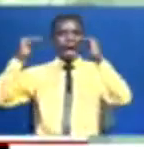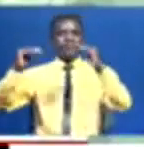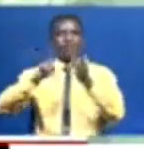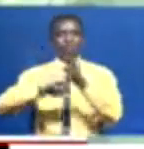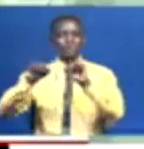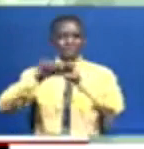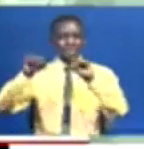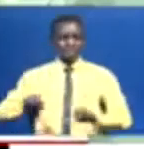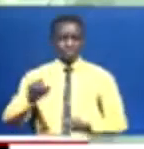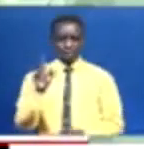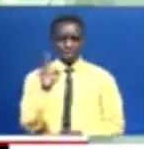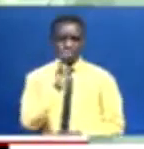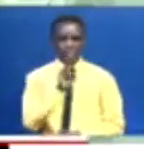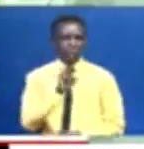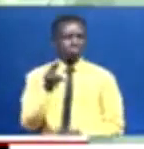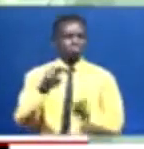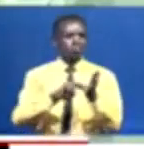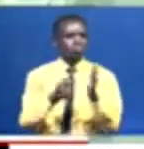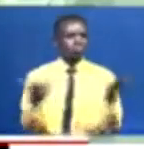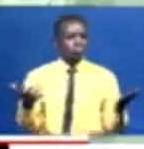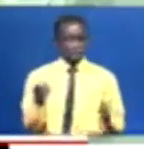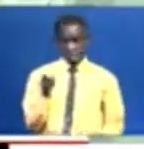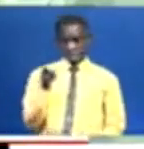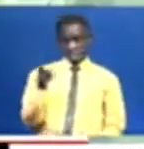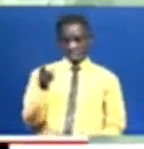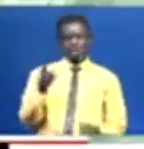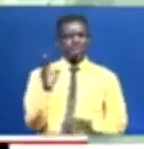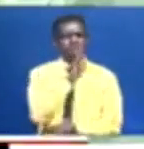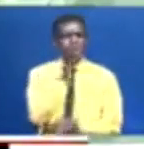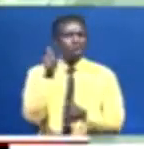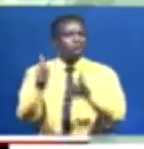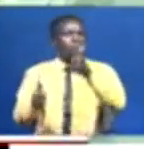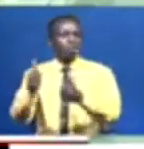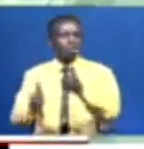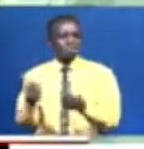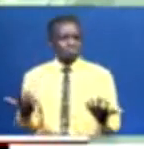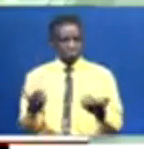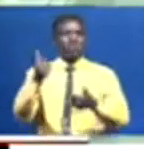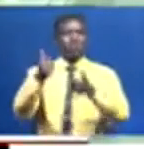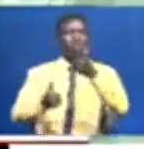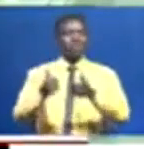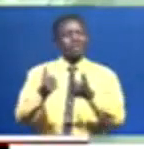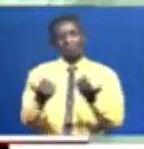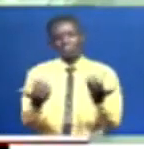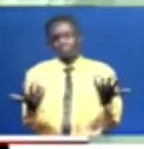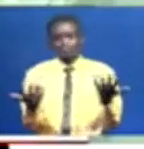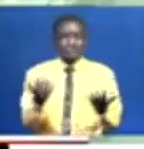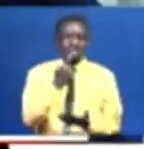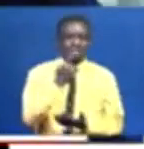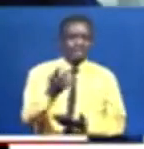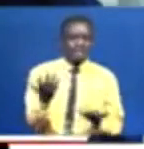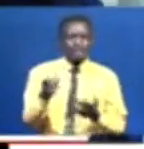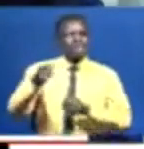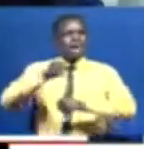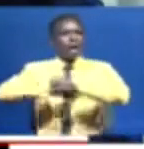so these are threats that tend to, I would say, act slow and lay